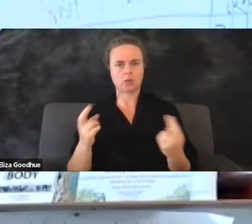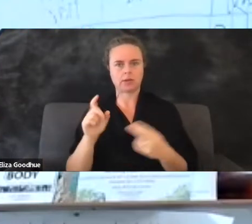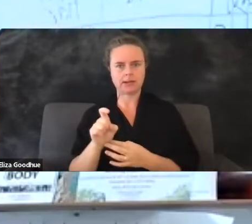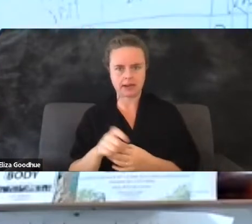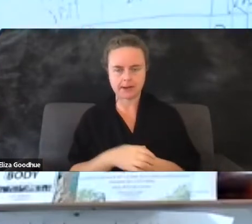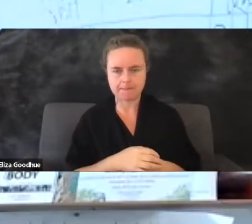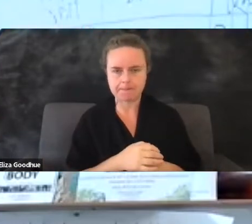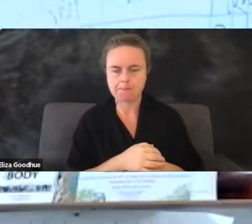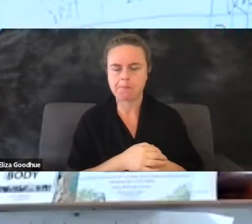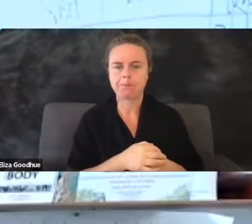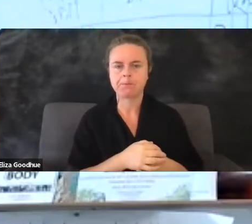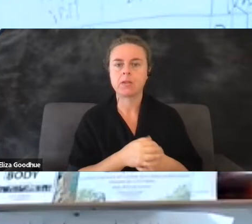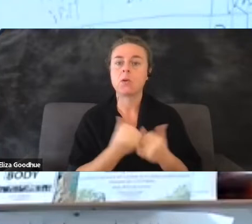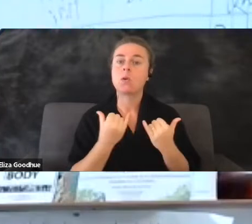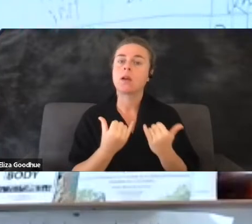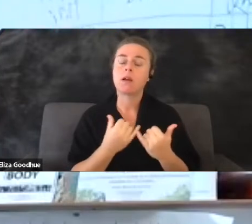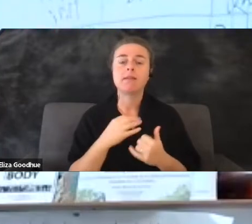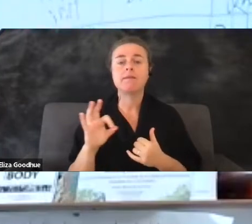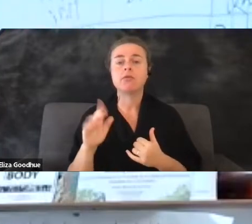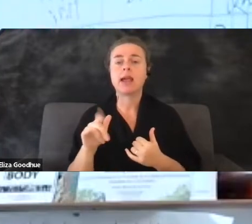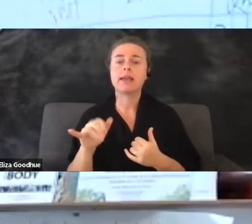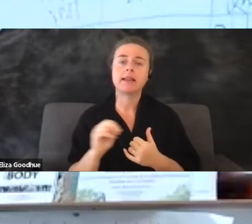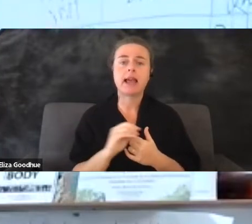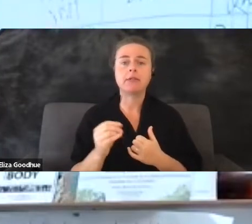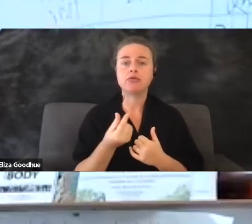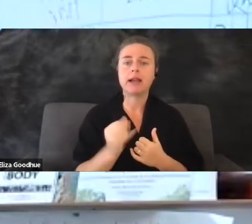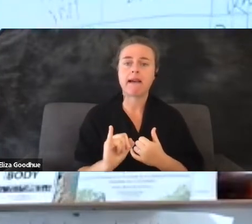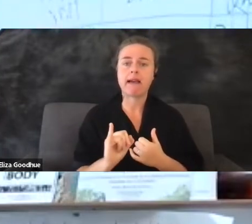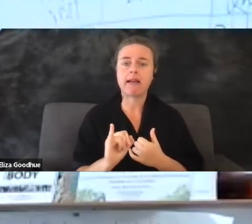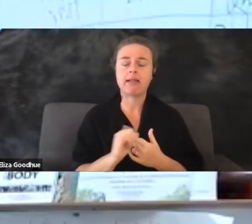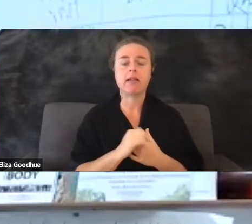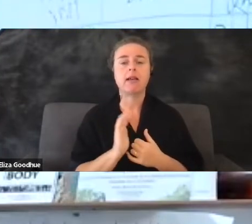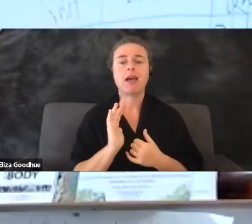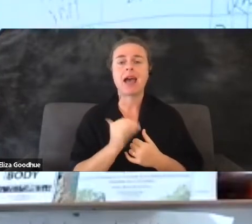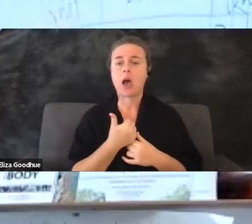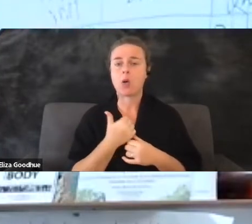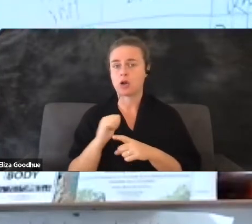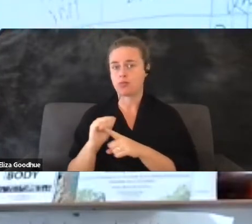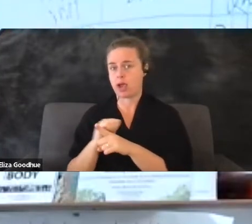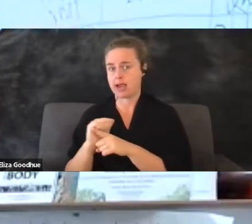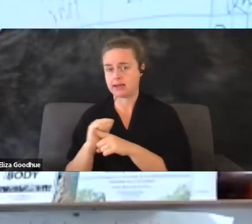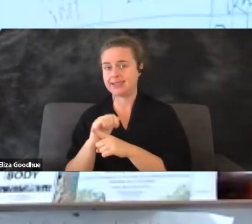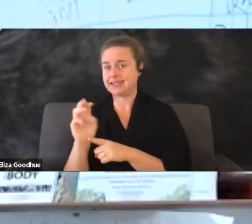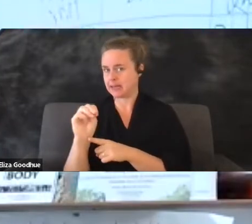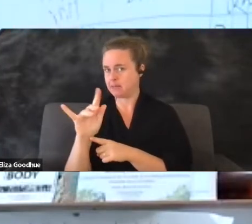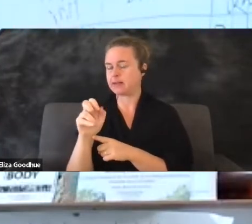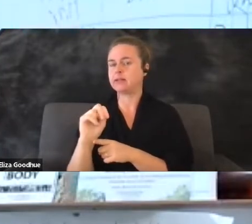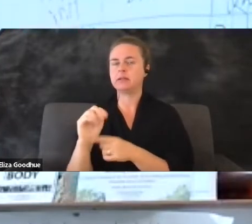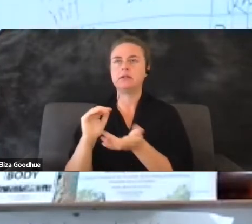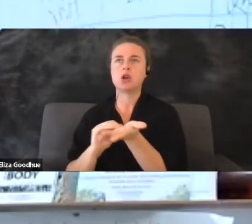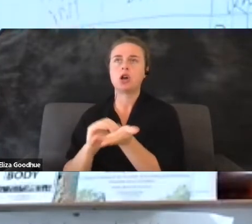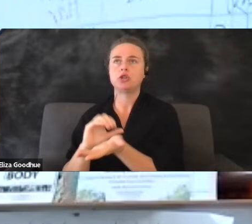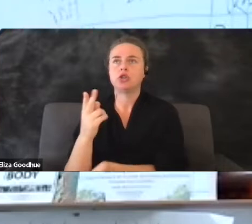we in Franklin Grand Isle, our practice that we partner with is actually in Milton. Dr. Kristen Connolly, who